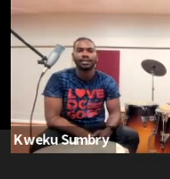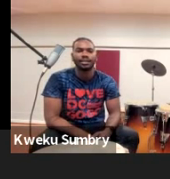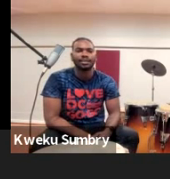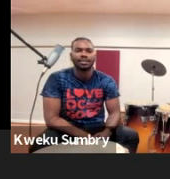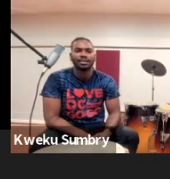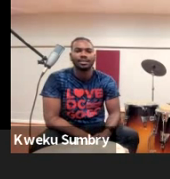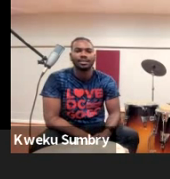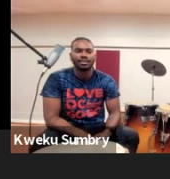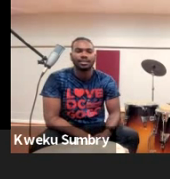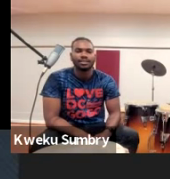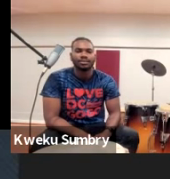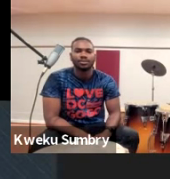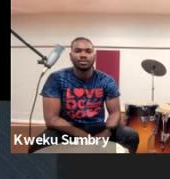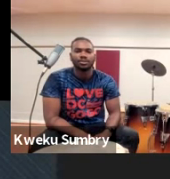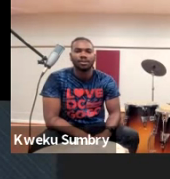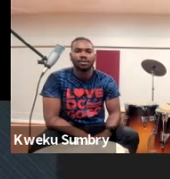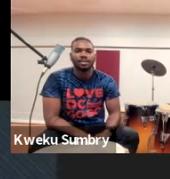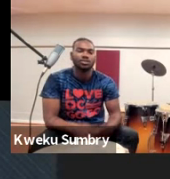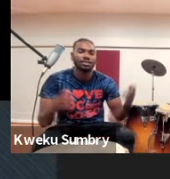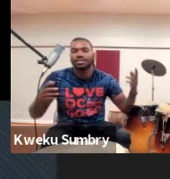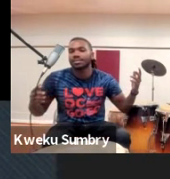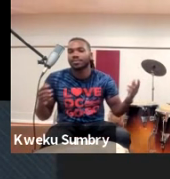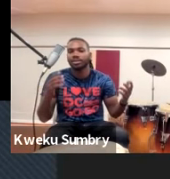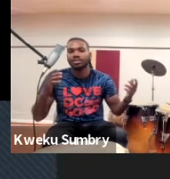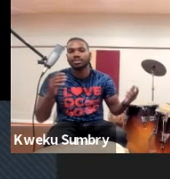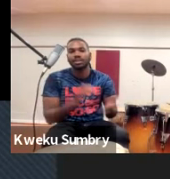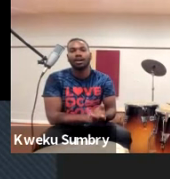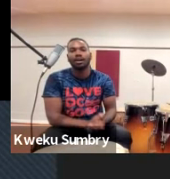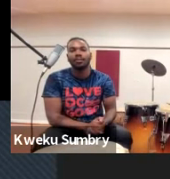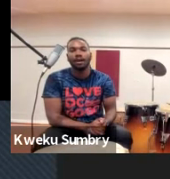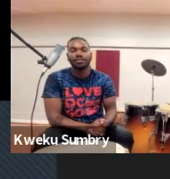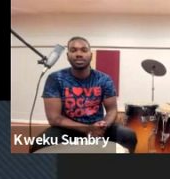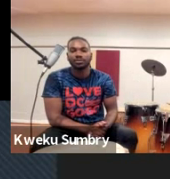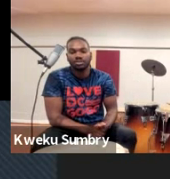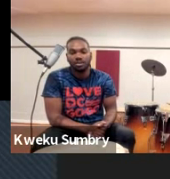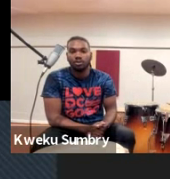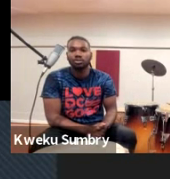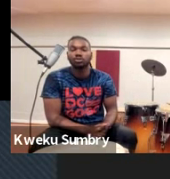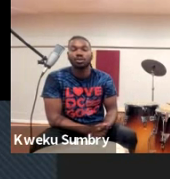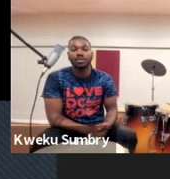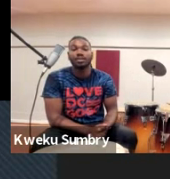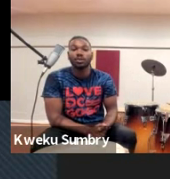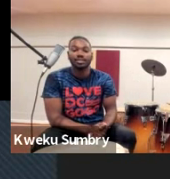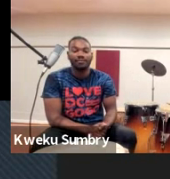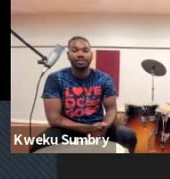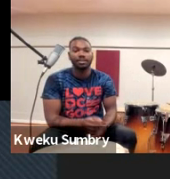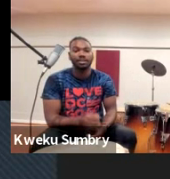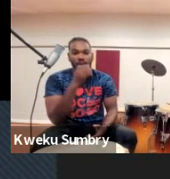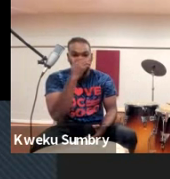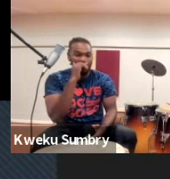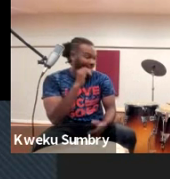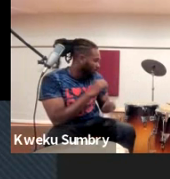slide. See what we're going to talk about next. So this is just some pictures of some different ceremonial drumming in West